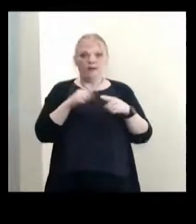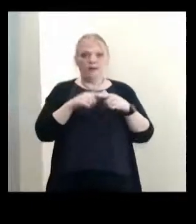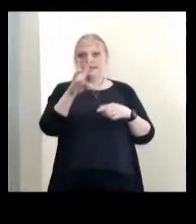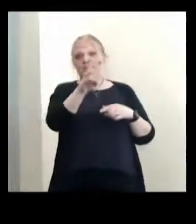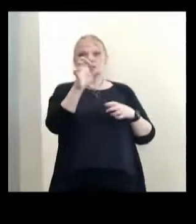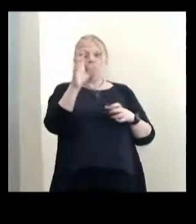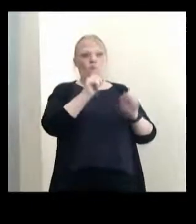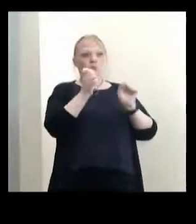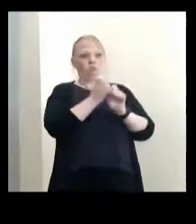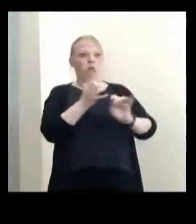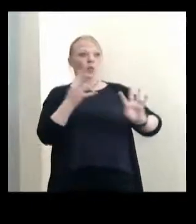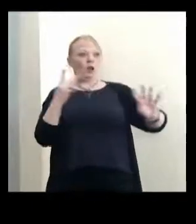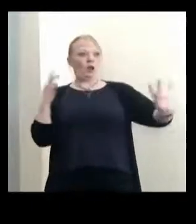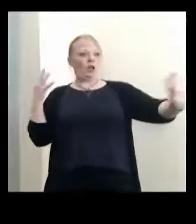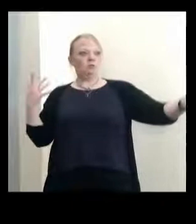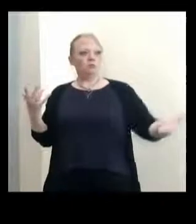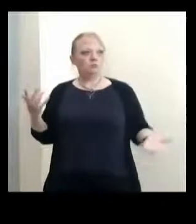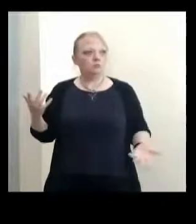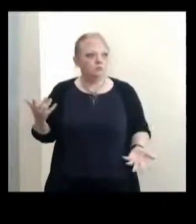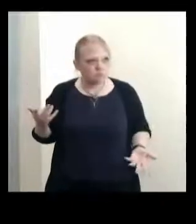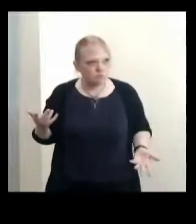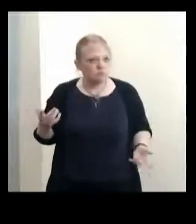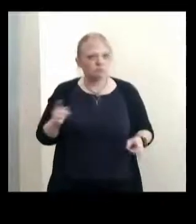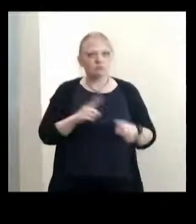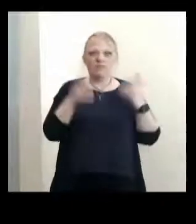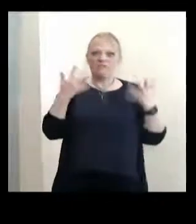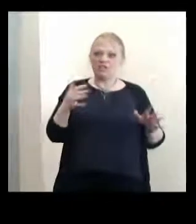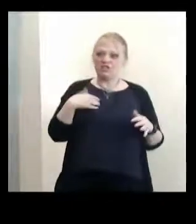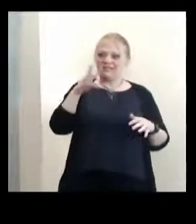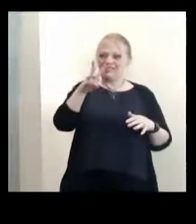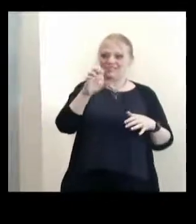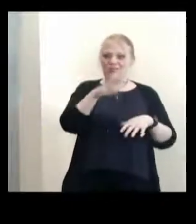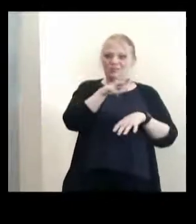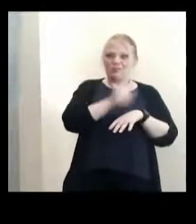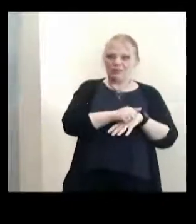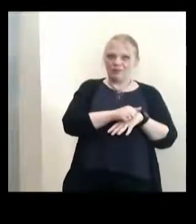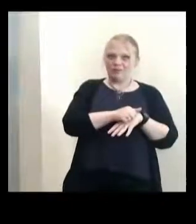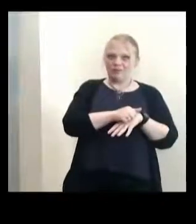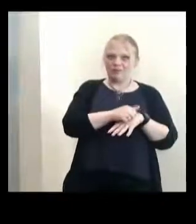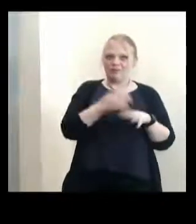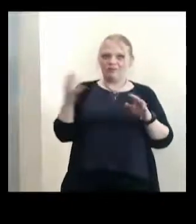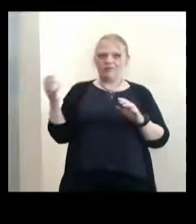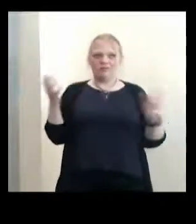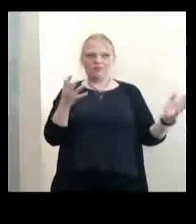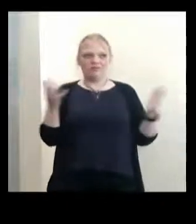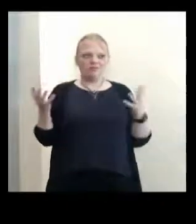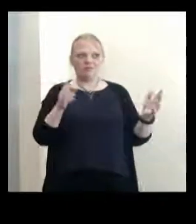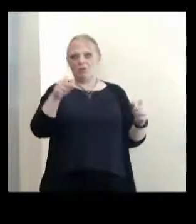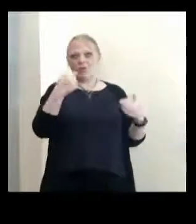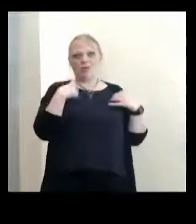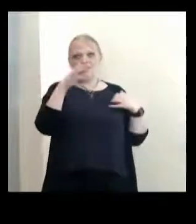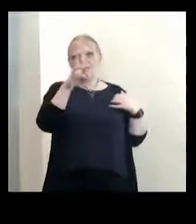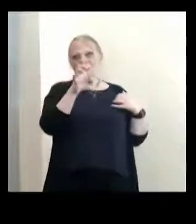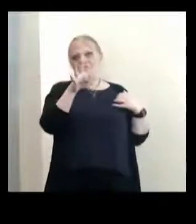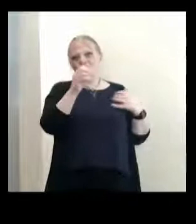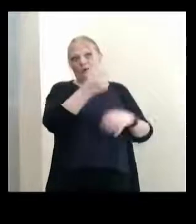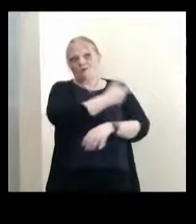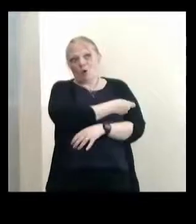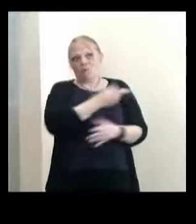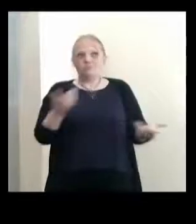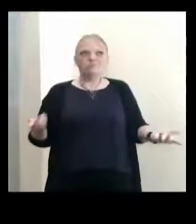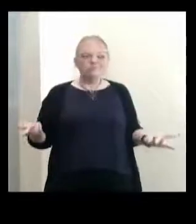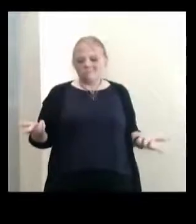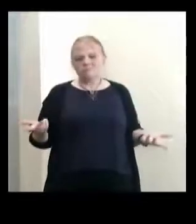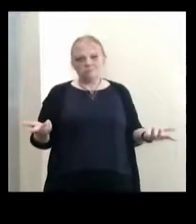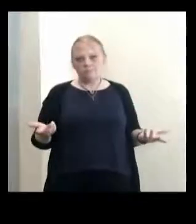up when we've got 600 already scheduled that are going to show, and we only have 640 doses. So that'll be on